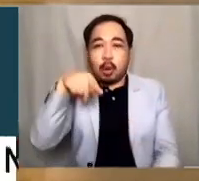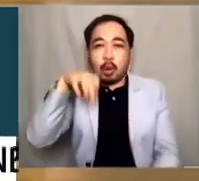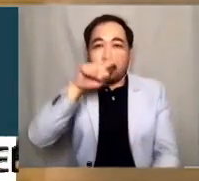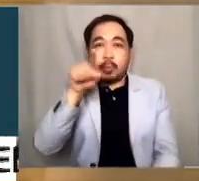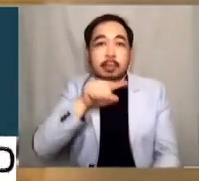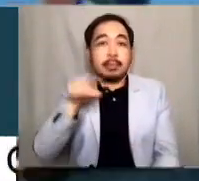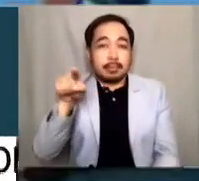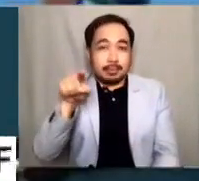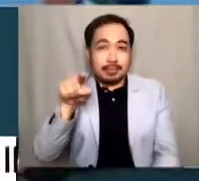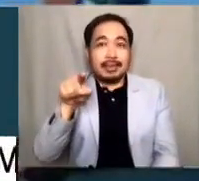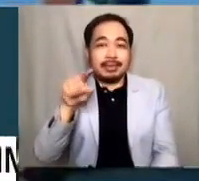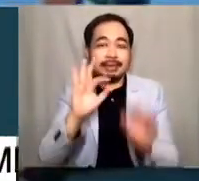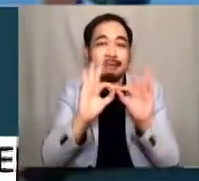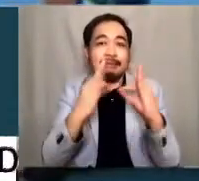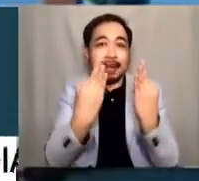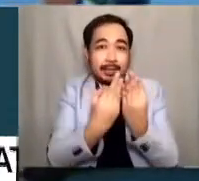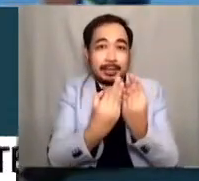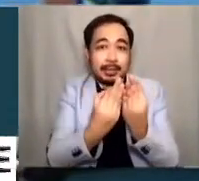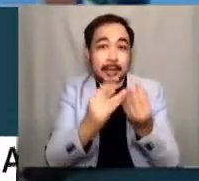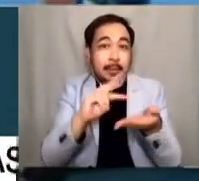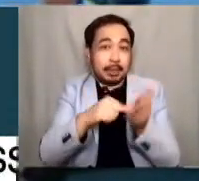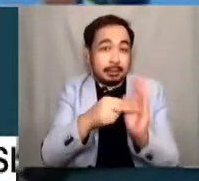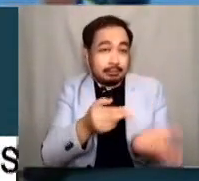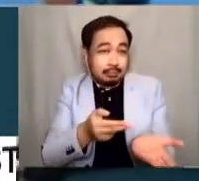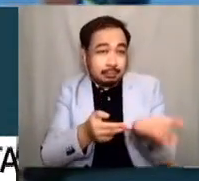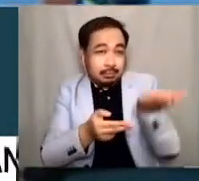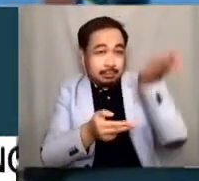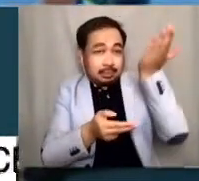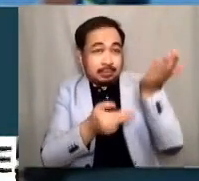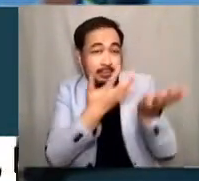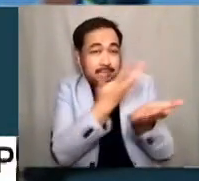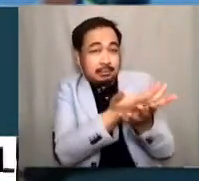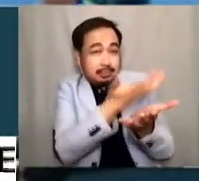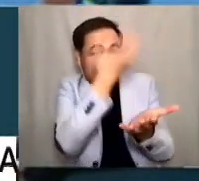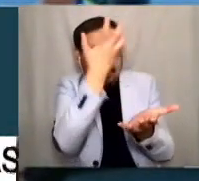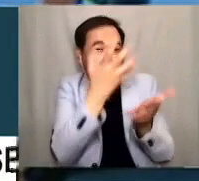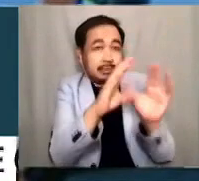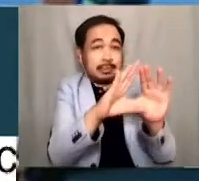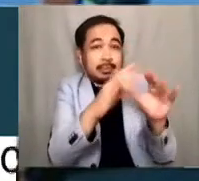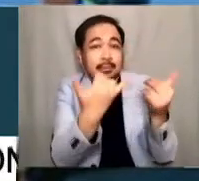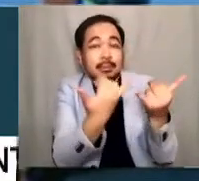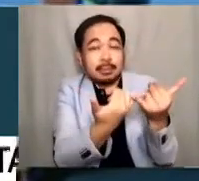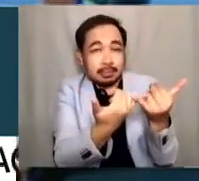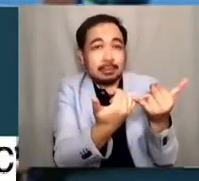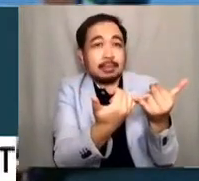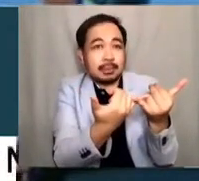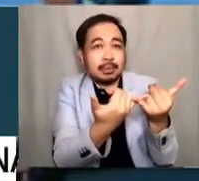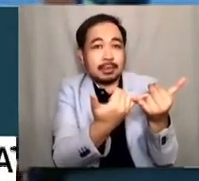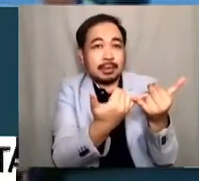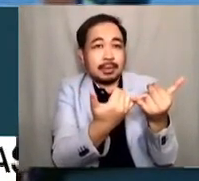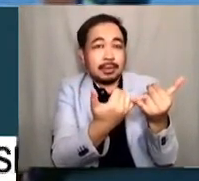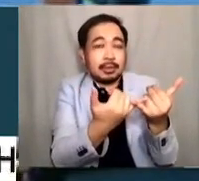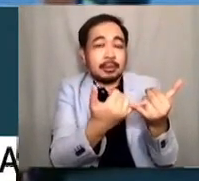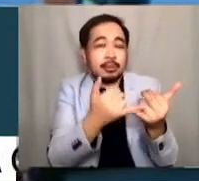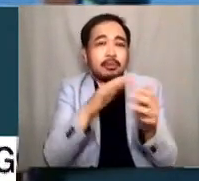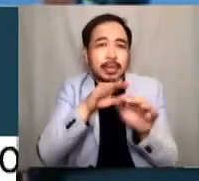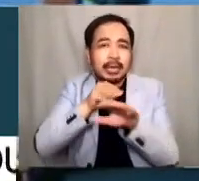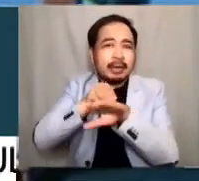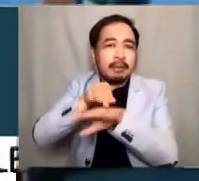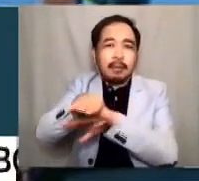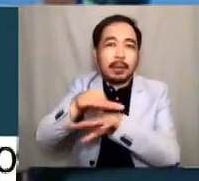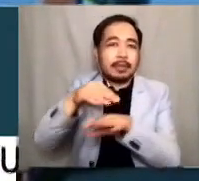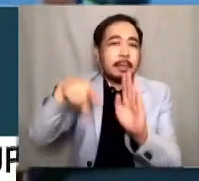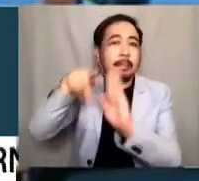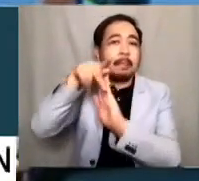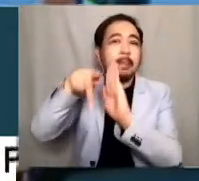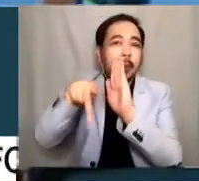Great wealth enabled economic elites and corporations to influence public policy to